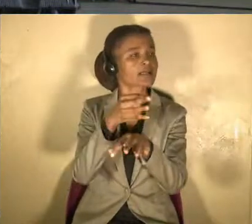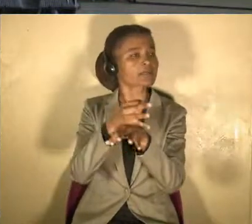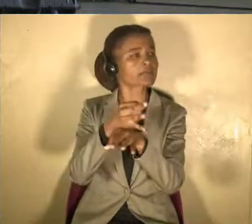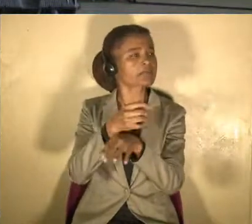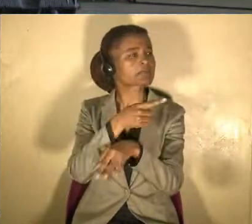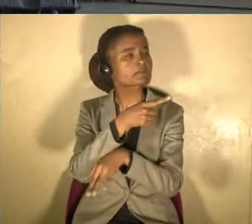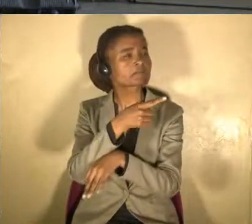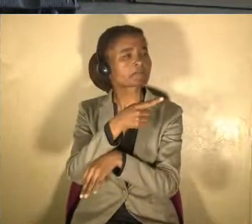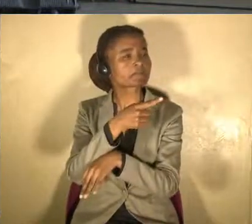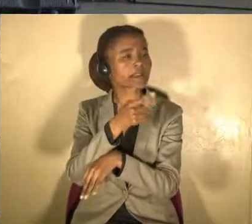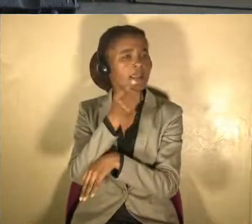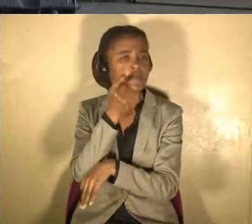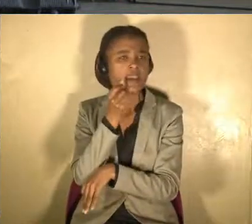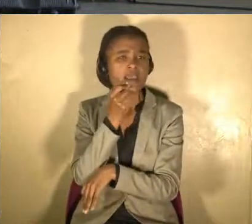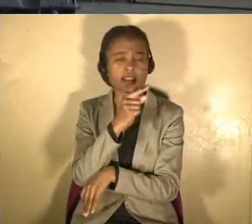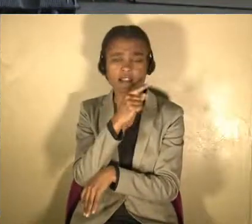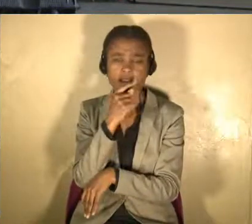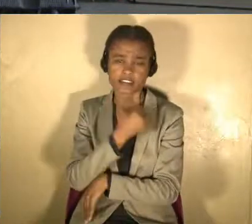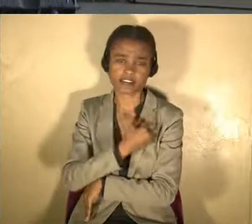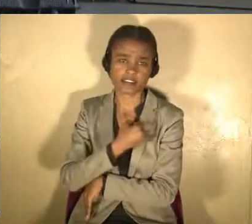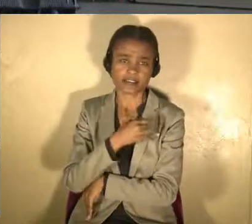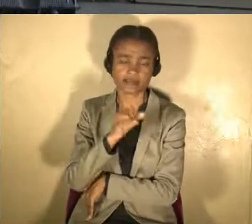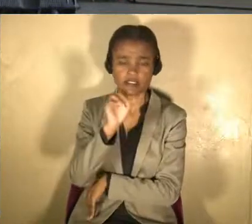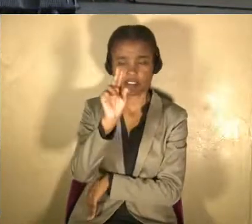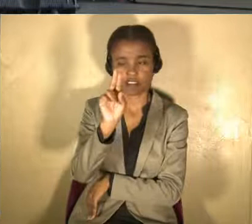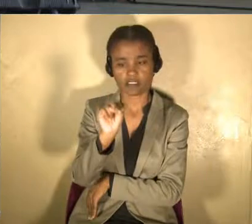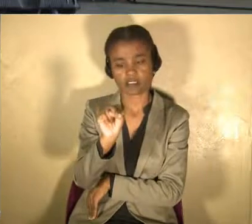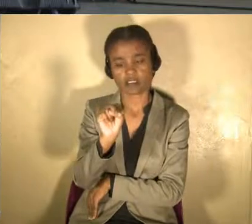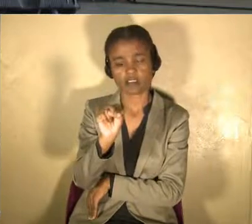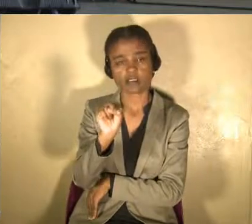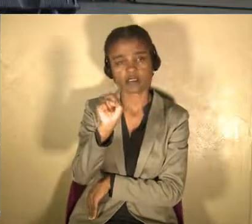the table at the corner. You just drop them off, you sit down.